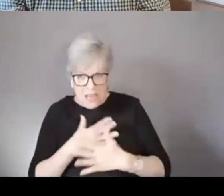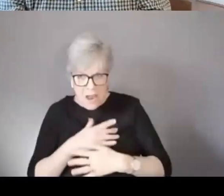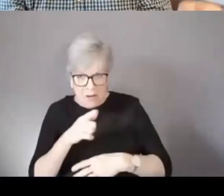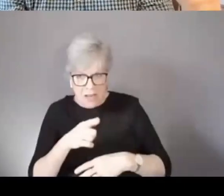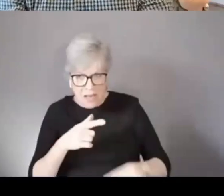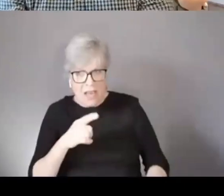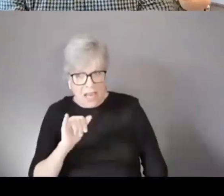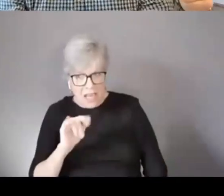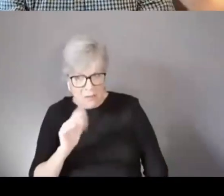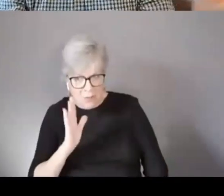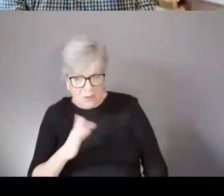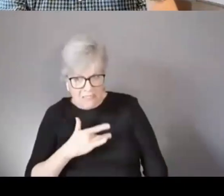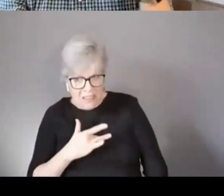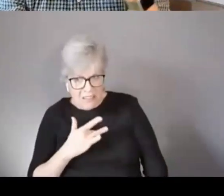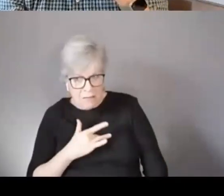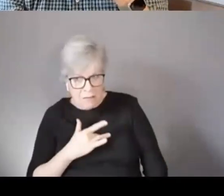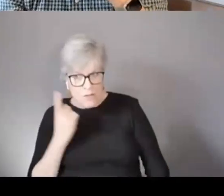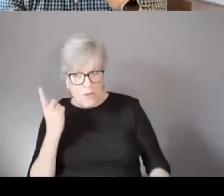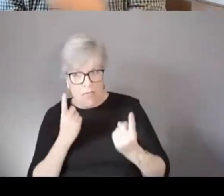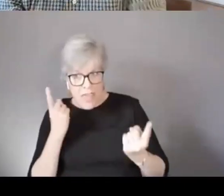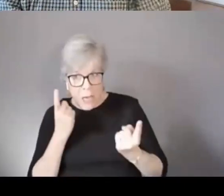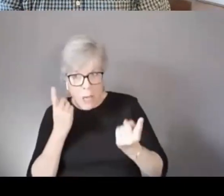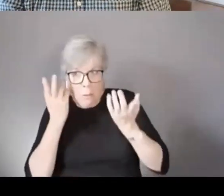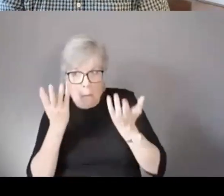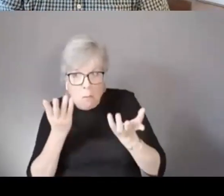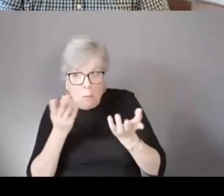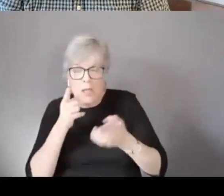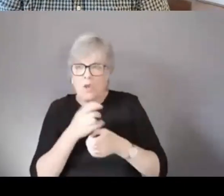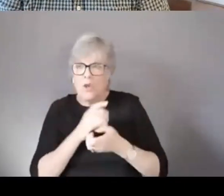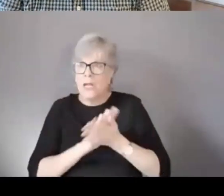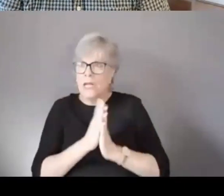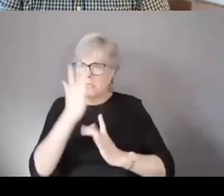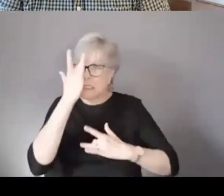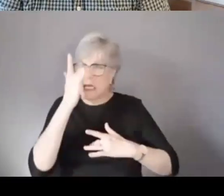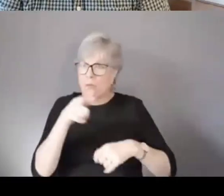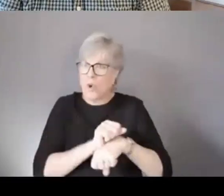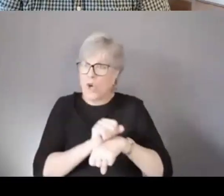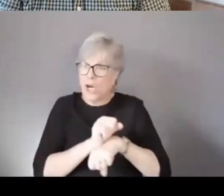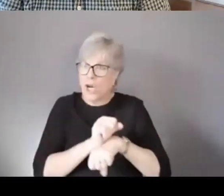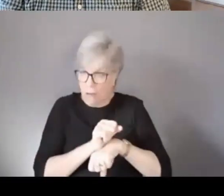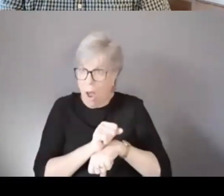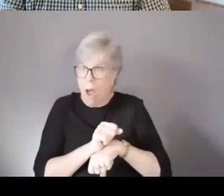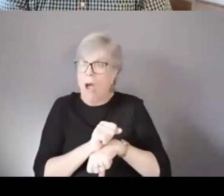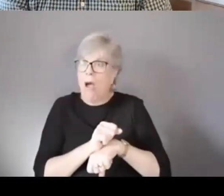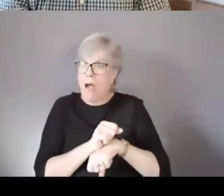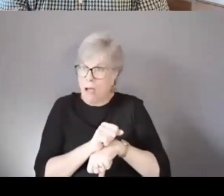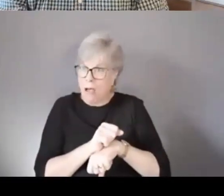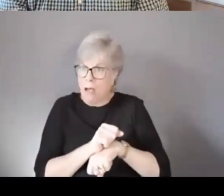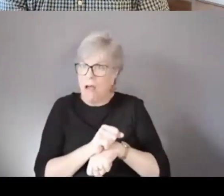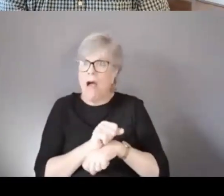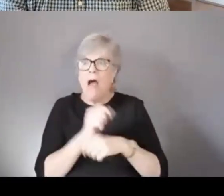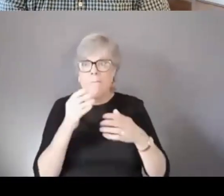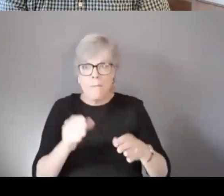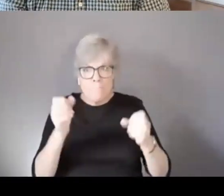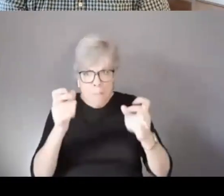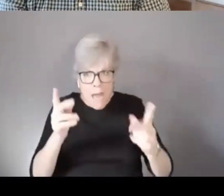feel to think you're going to get sick at work. I bet a lot of people are feeling that way